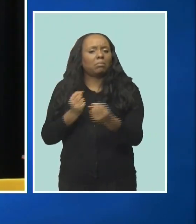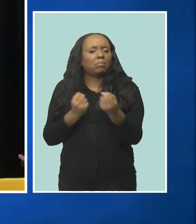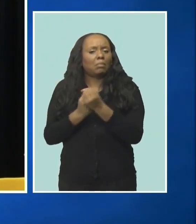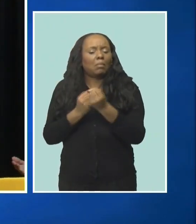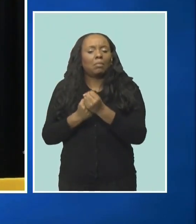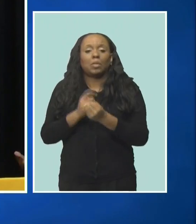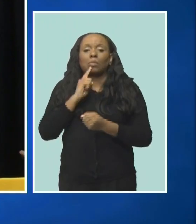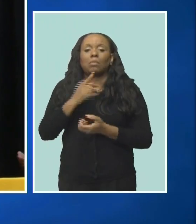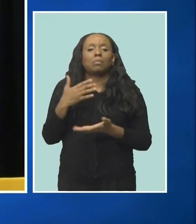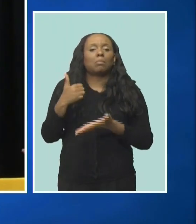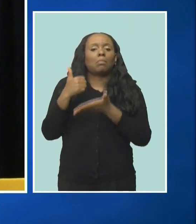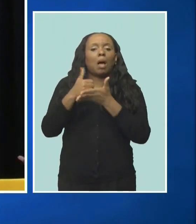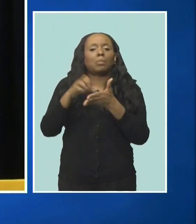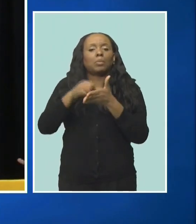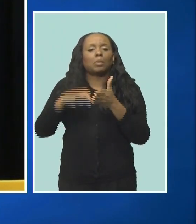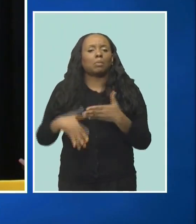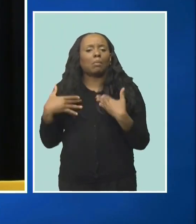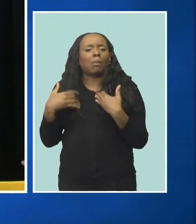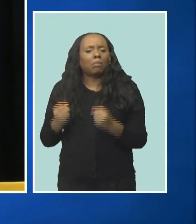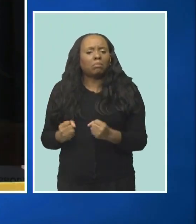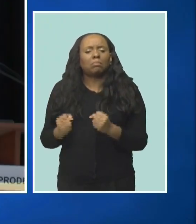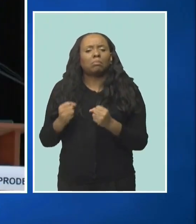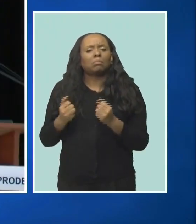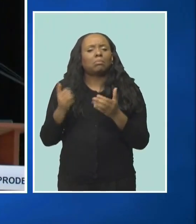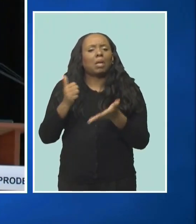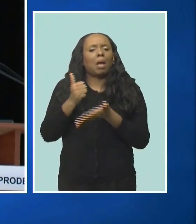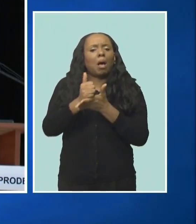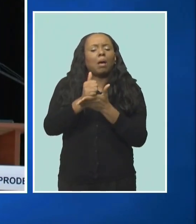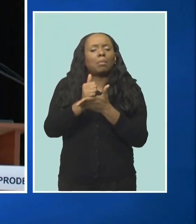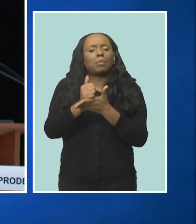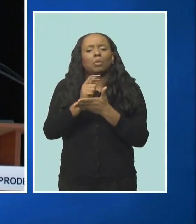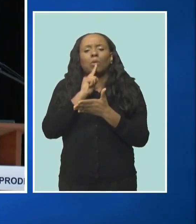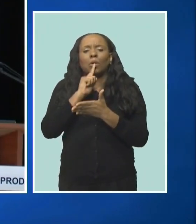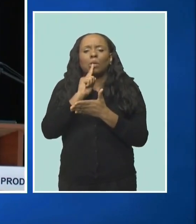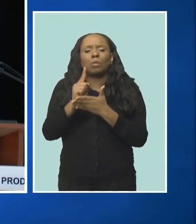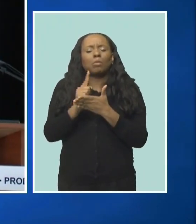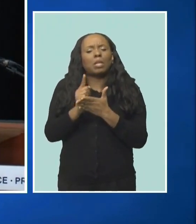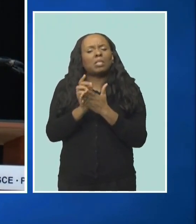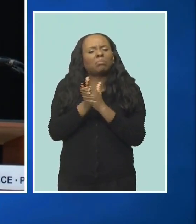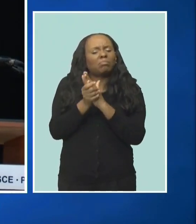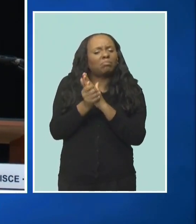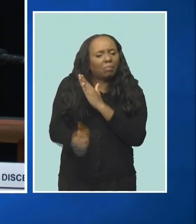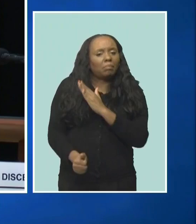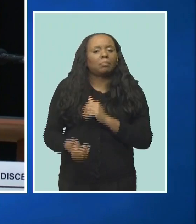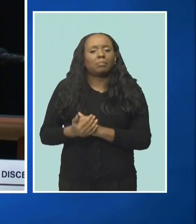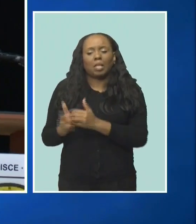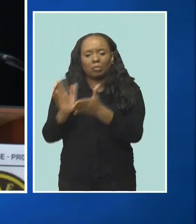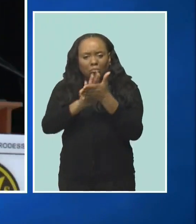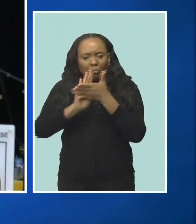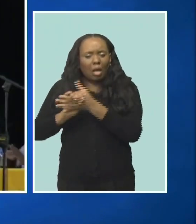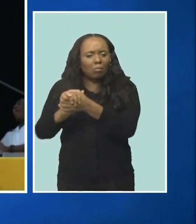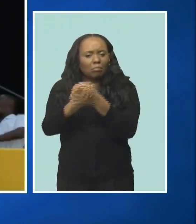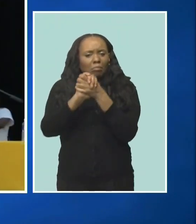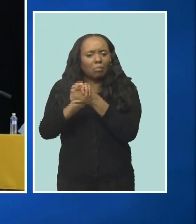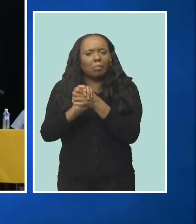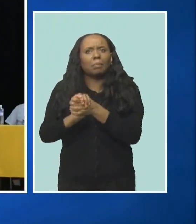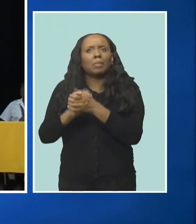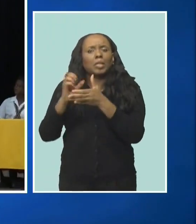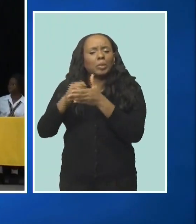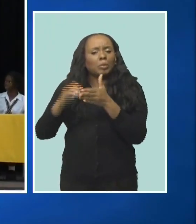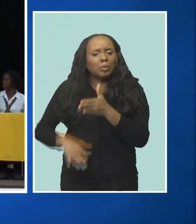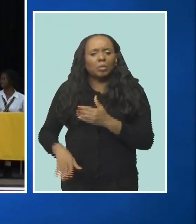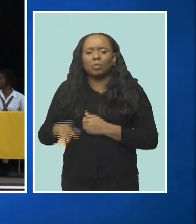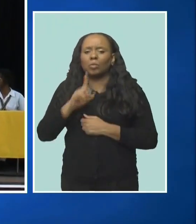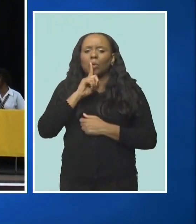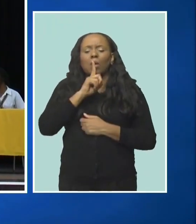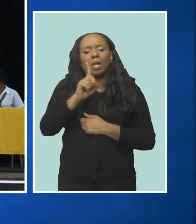says helped students build their confidence and hone their talents. And she congratulated the students, whom she described as the heart and soul of the event,